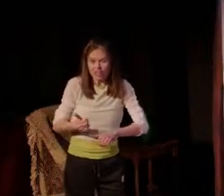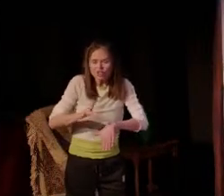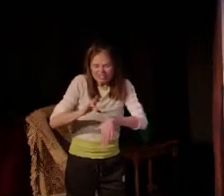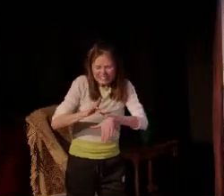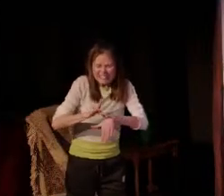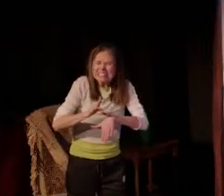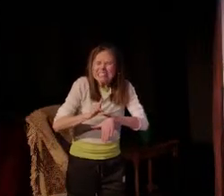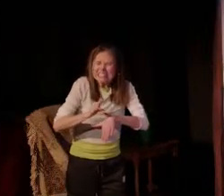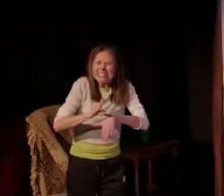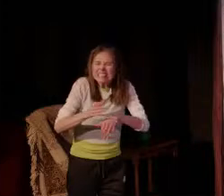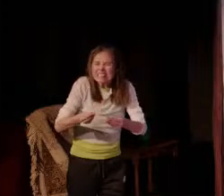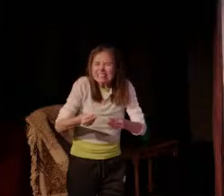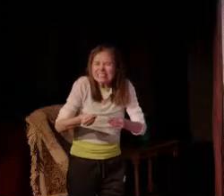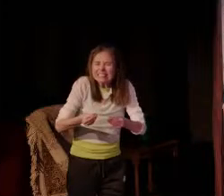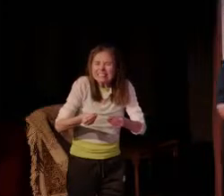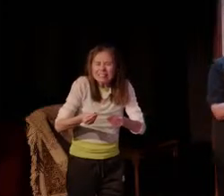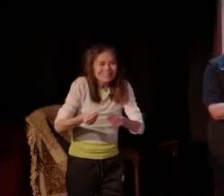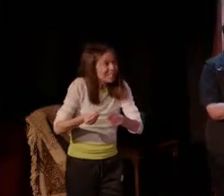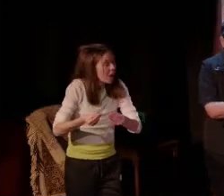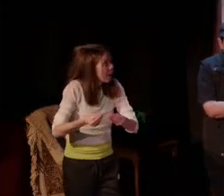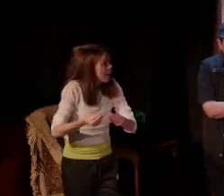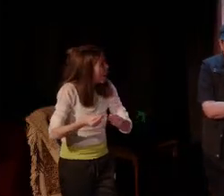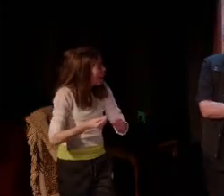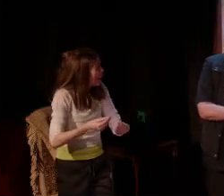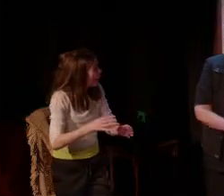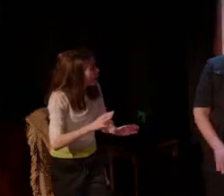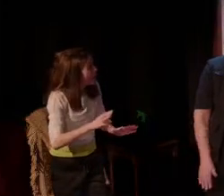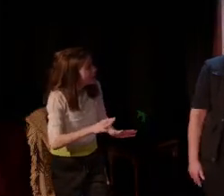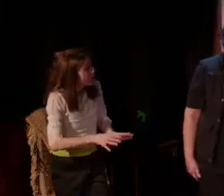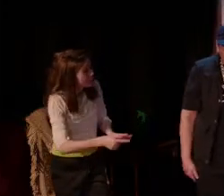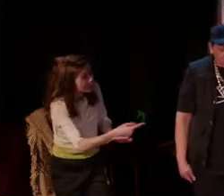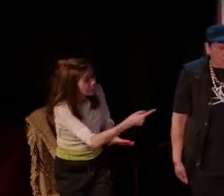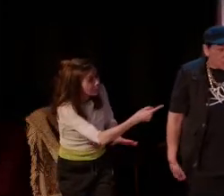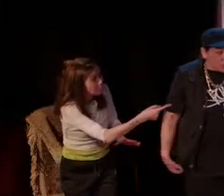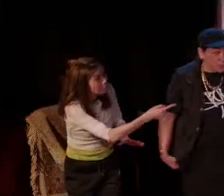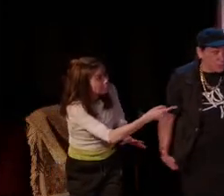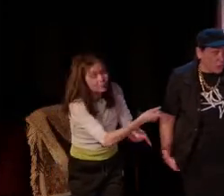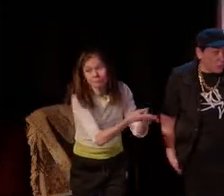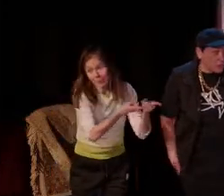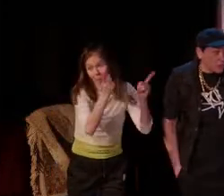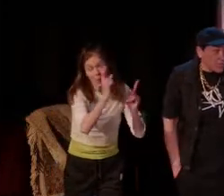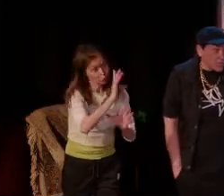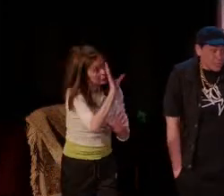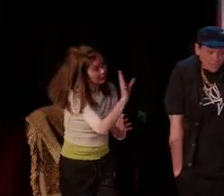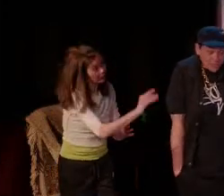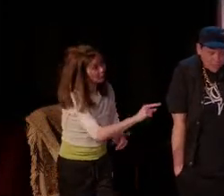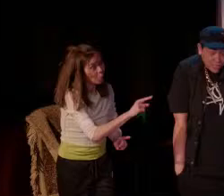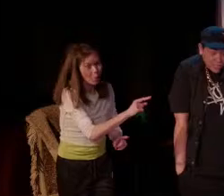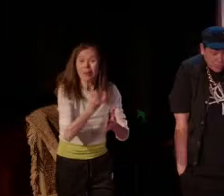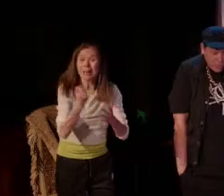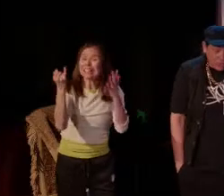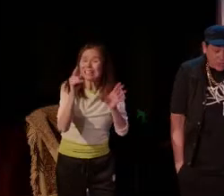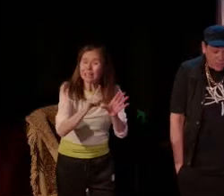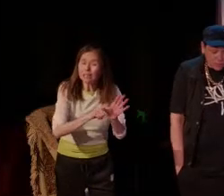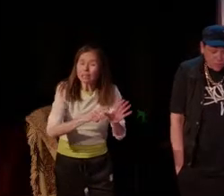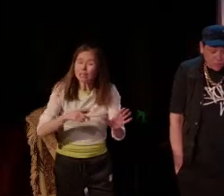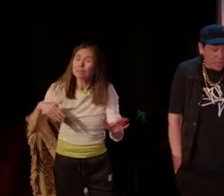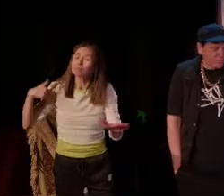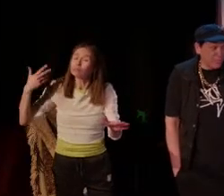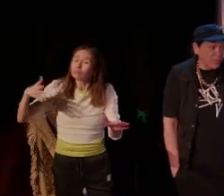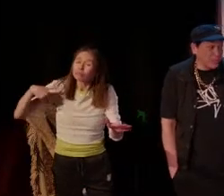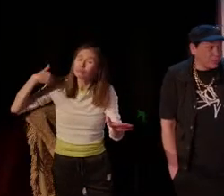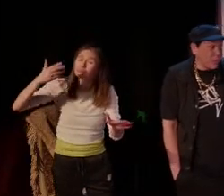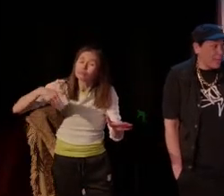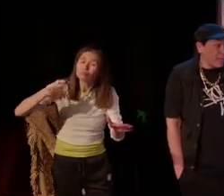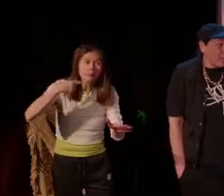yet dry. Leontes, your sadness has lasted far too long that 16 winters have not